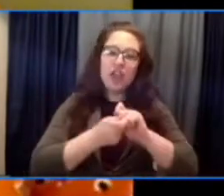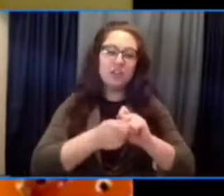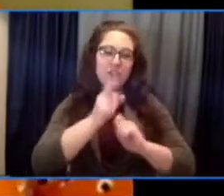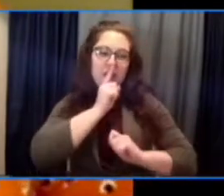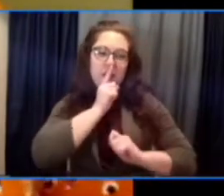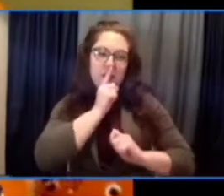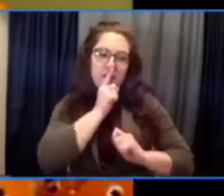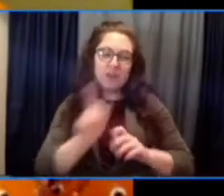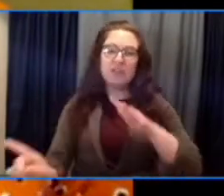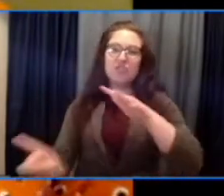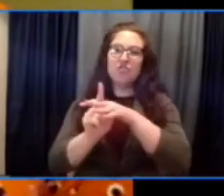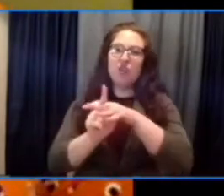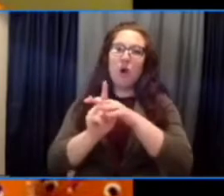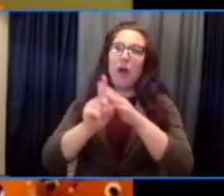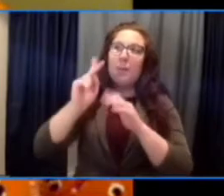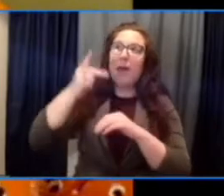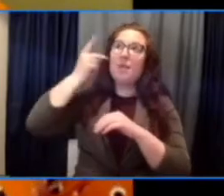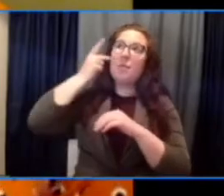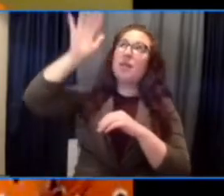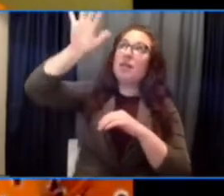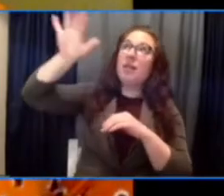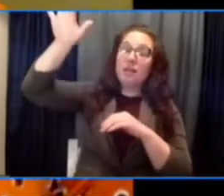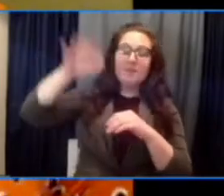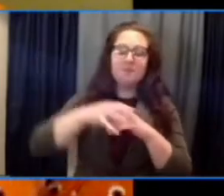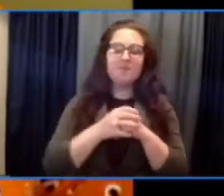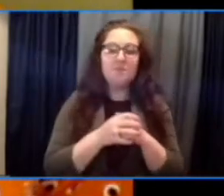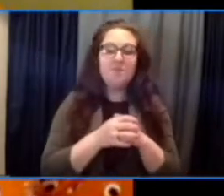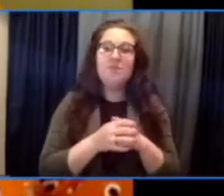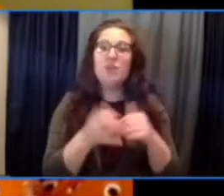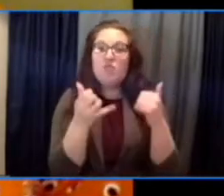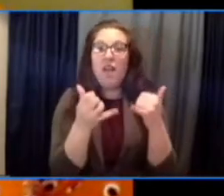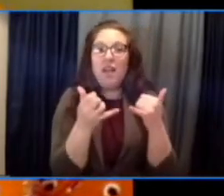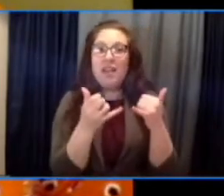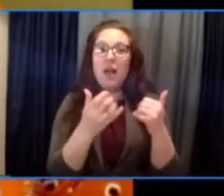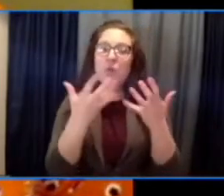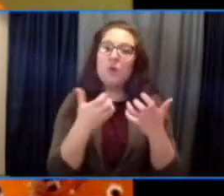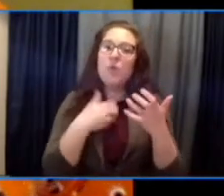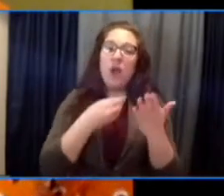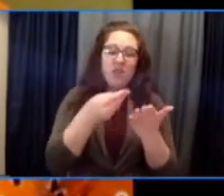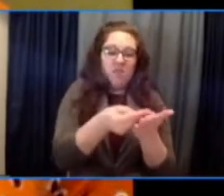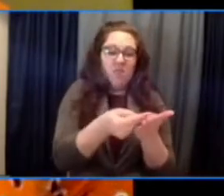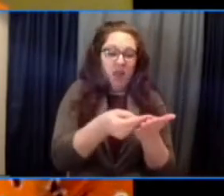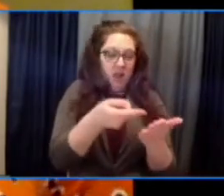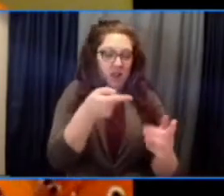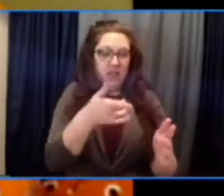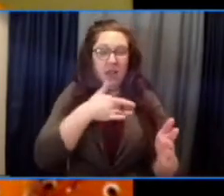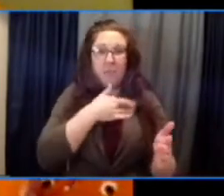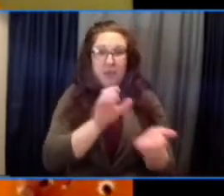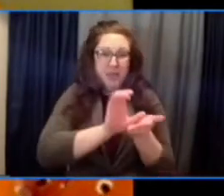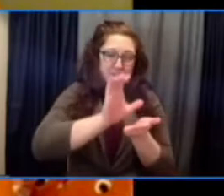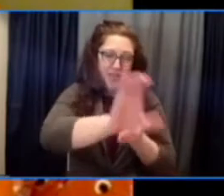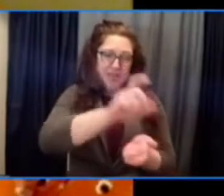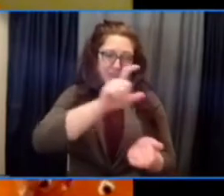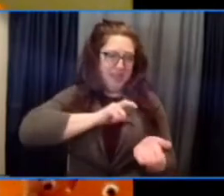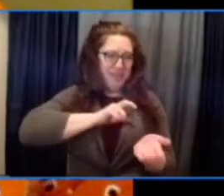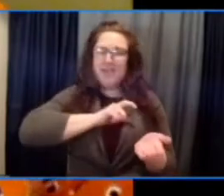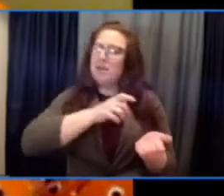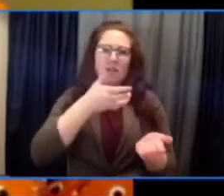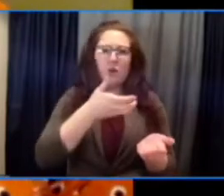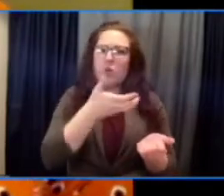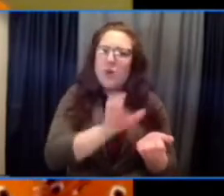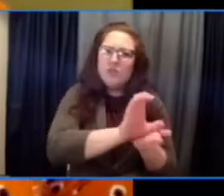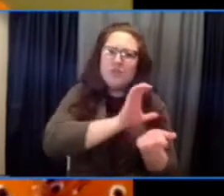calling for defunding the police and reimagining public safety. How can you all use your expertise